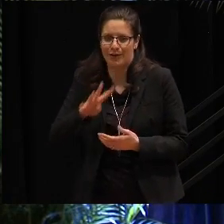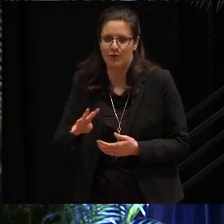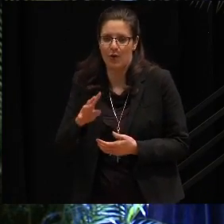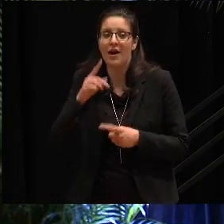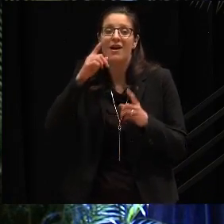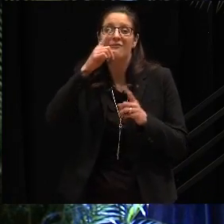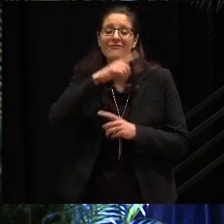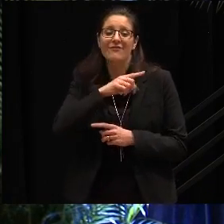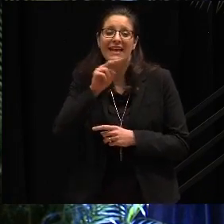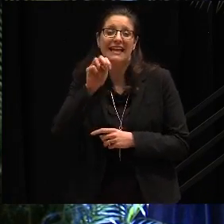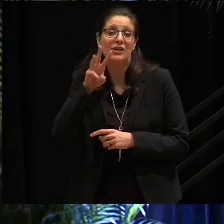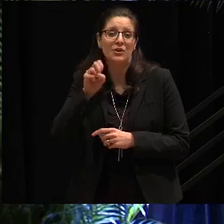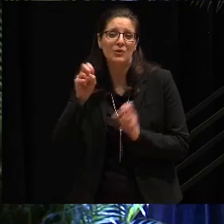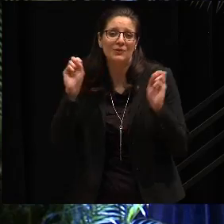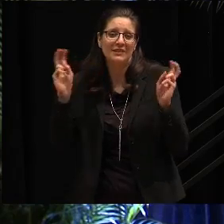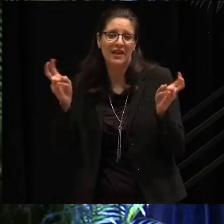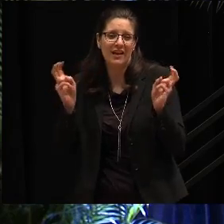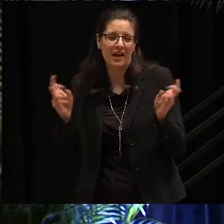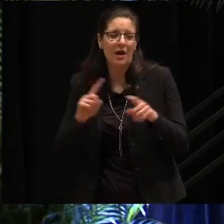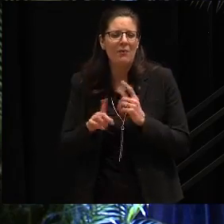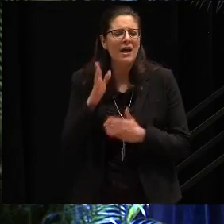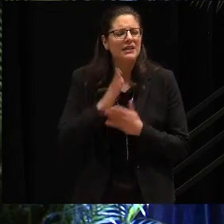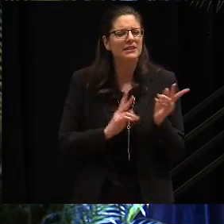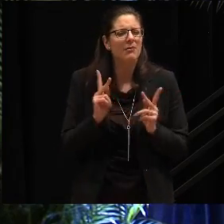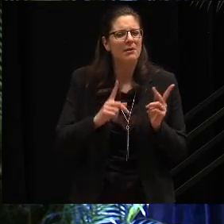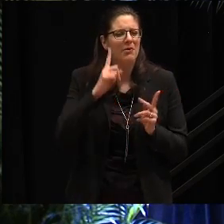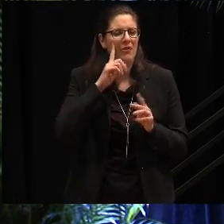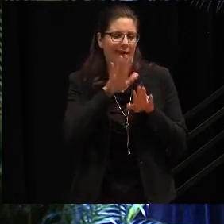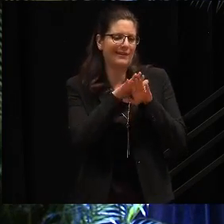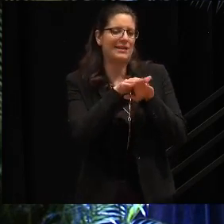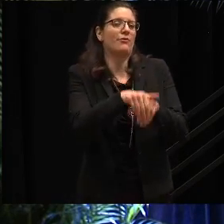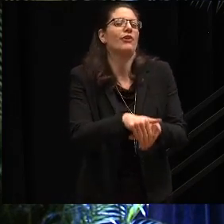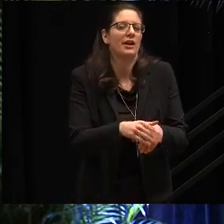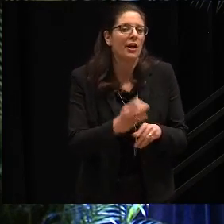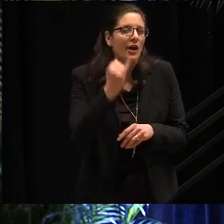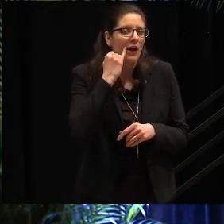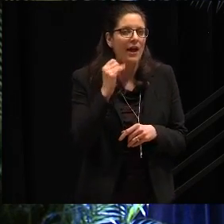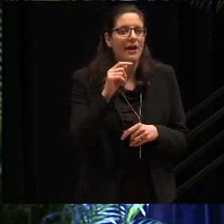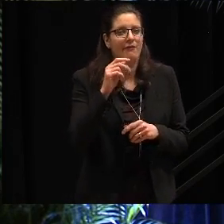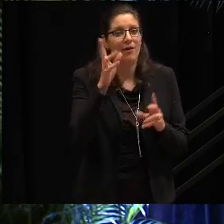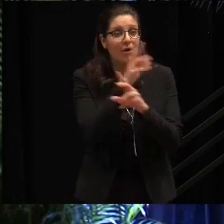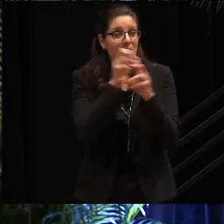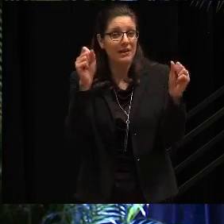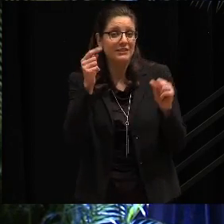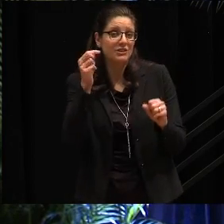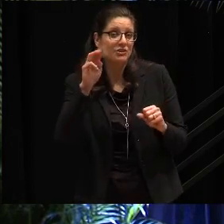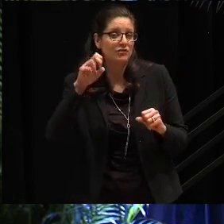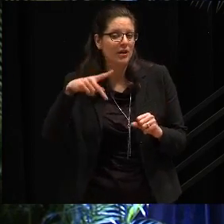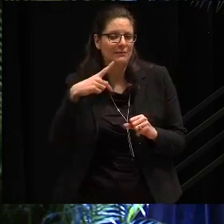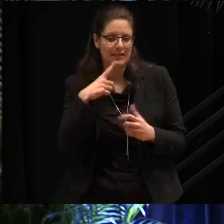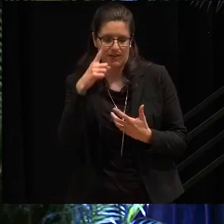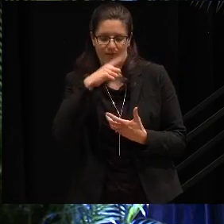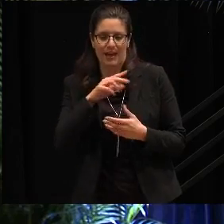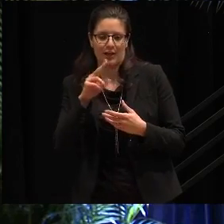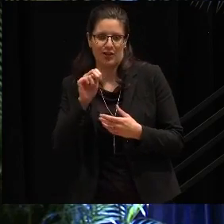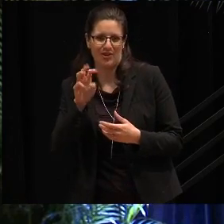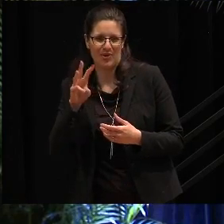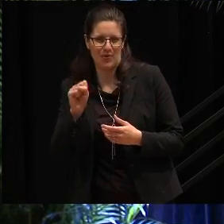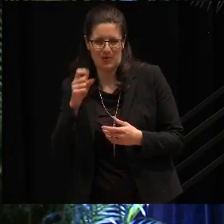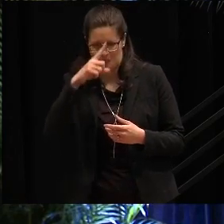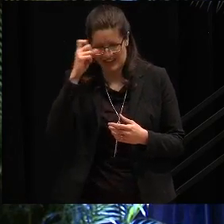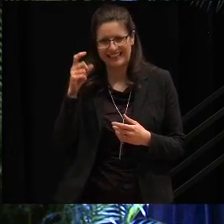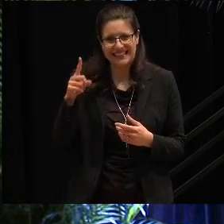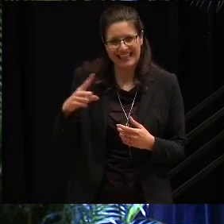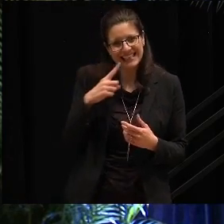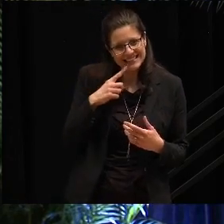some people think it's a little bit hypocritical when President Trump cries fake news because he did popularize the